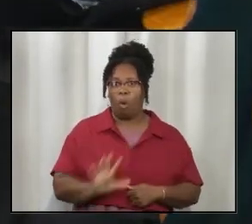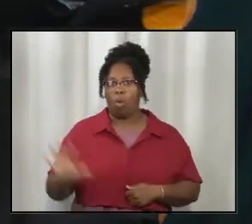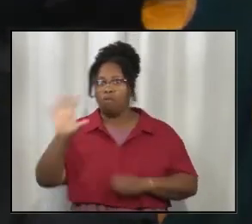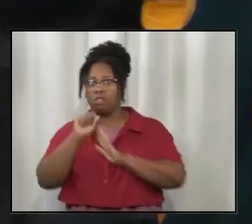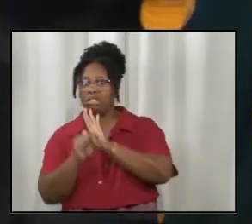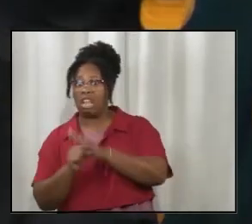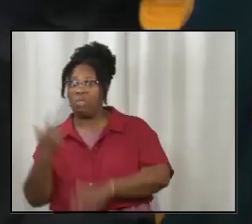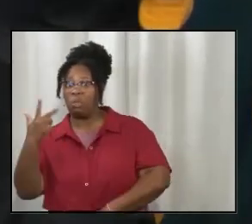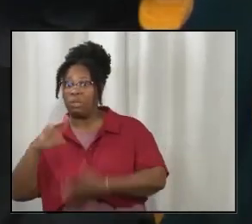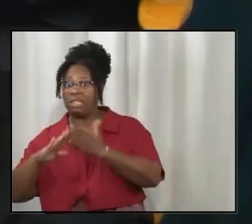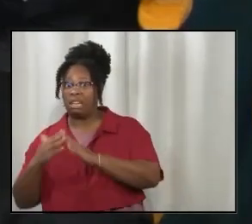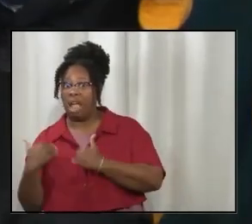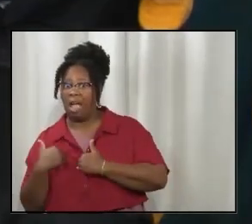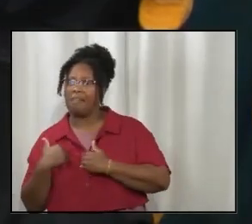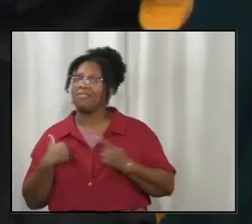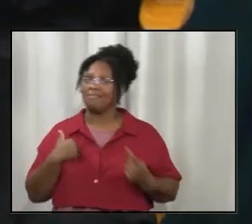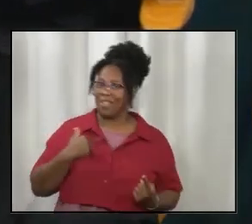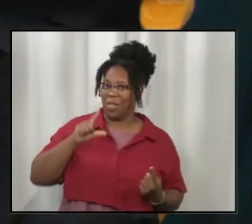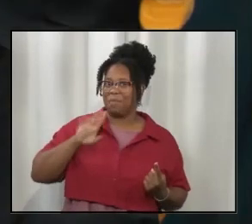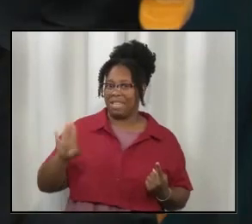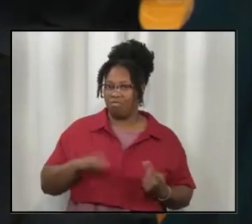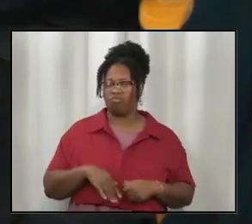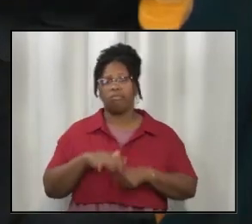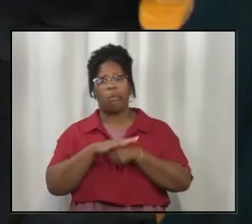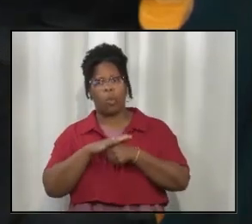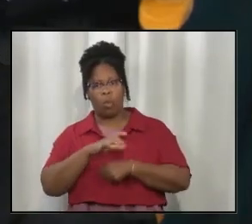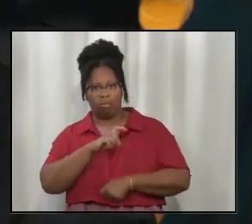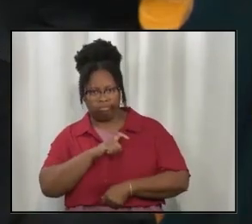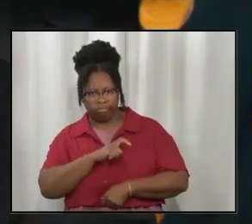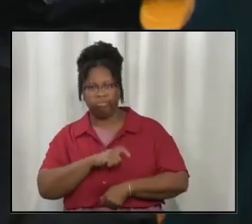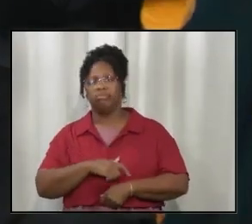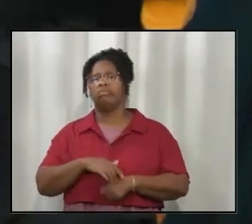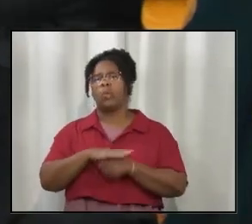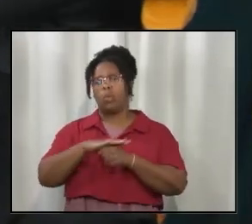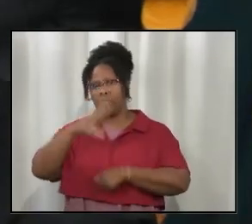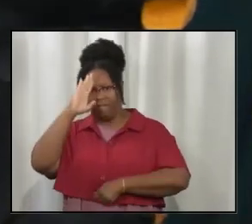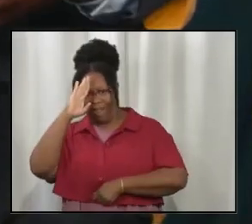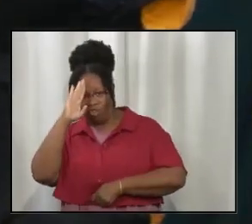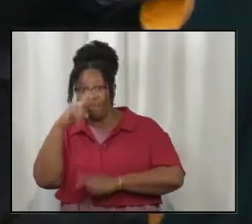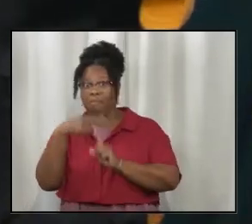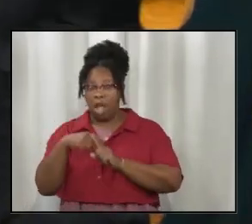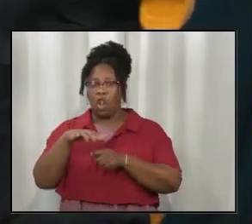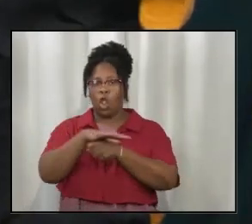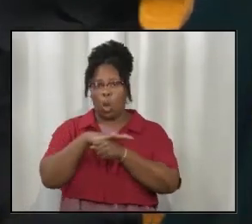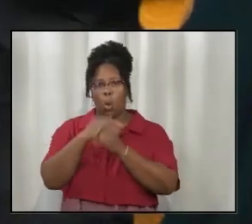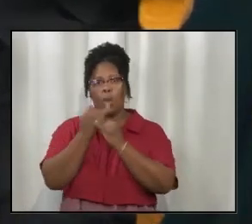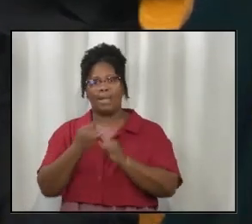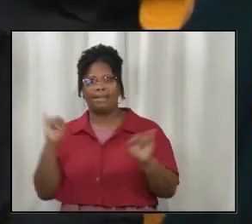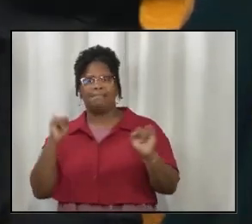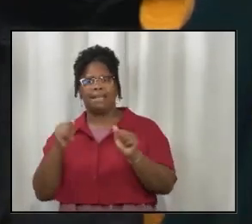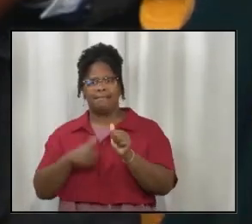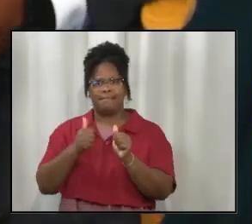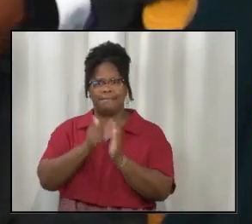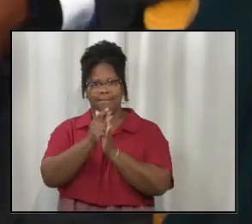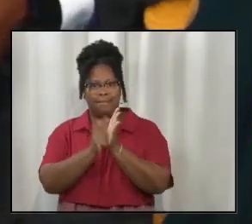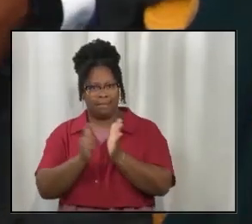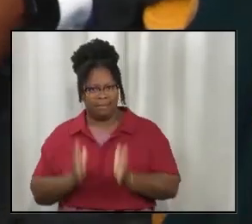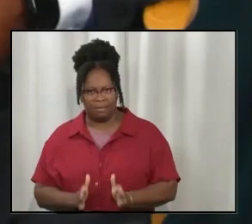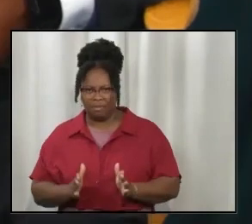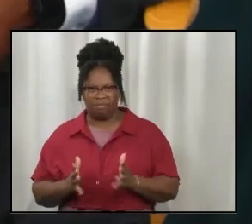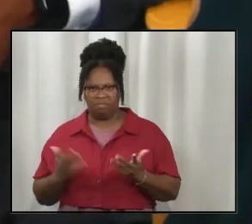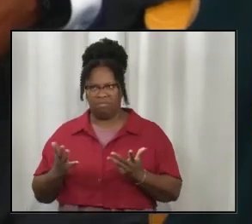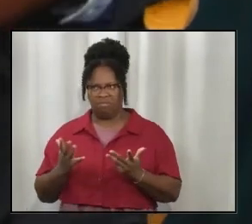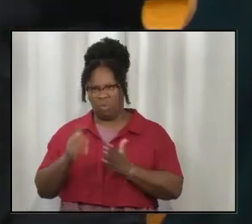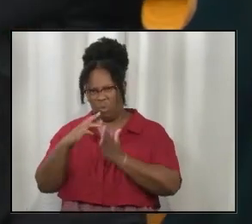got our local fire, we've got our local police, but we also have a local independent prosecutor. And the city prosecutor's office